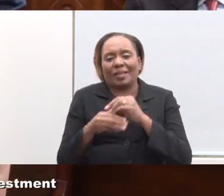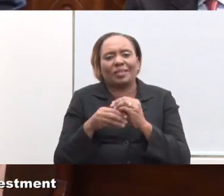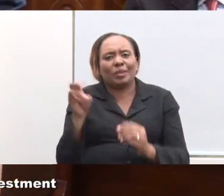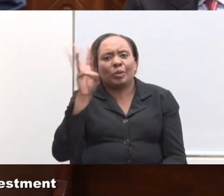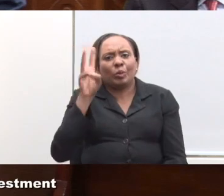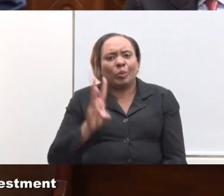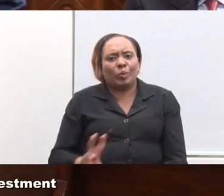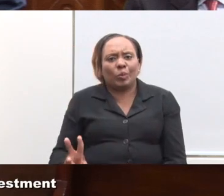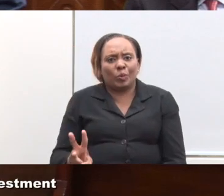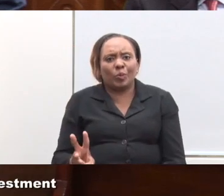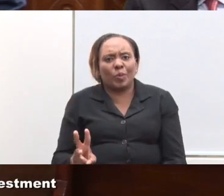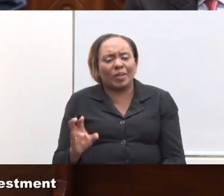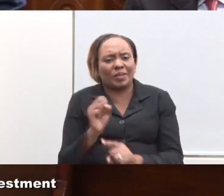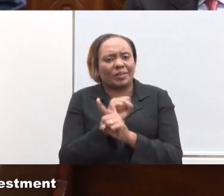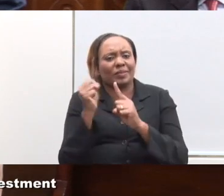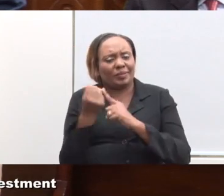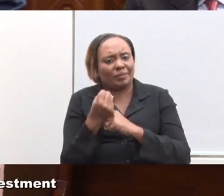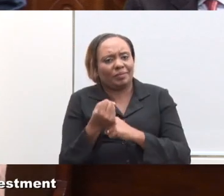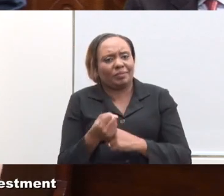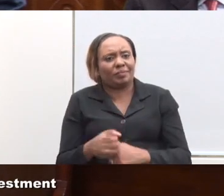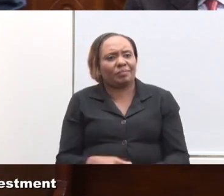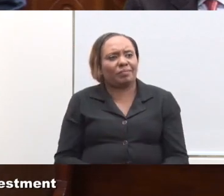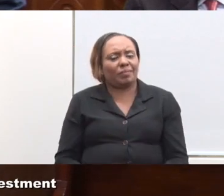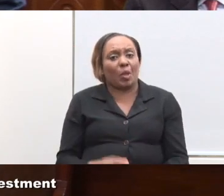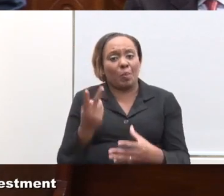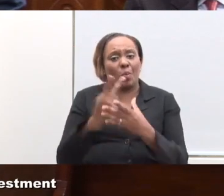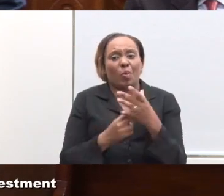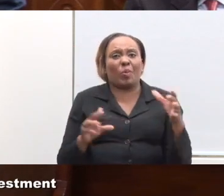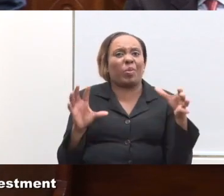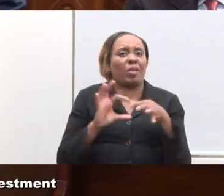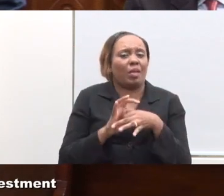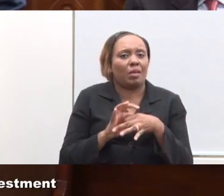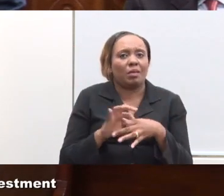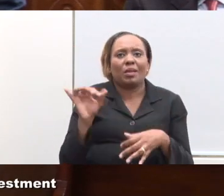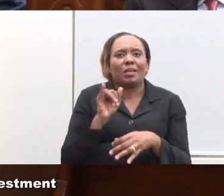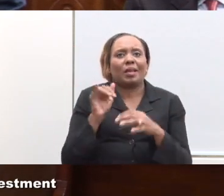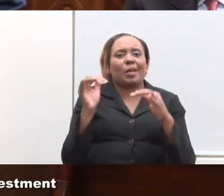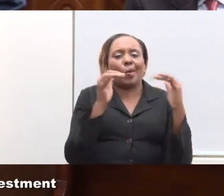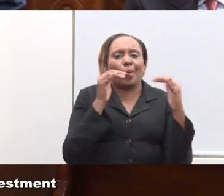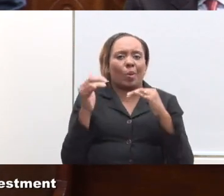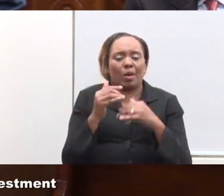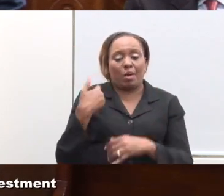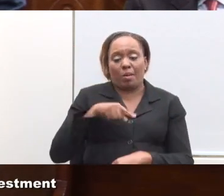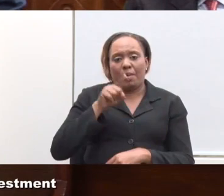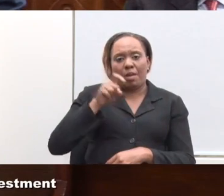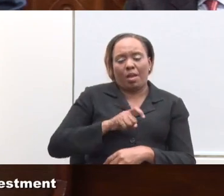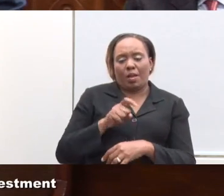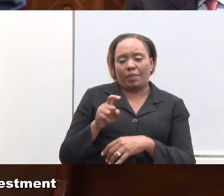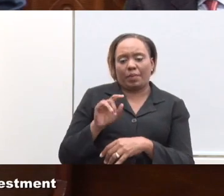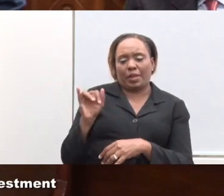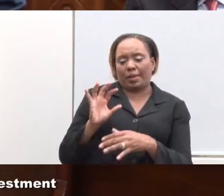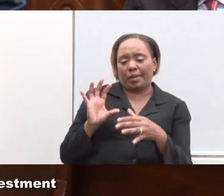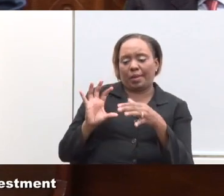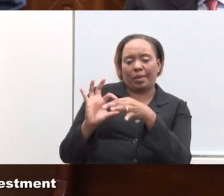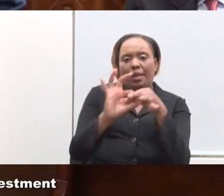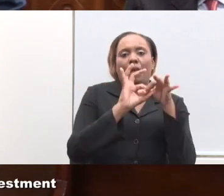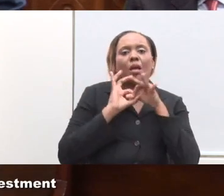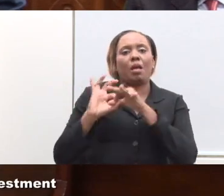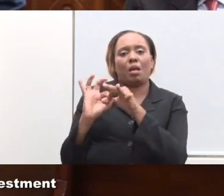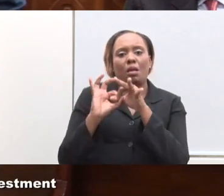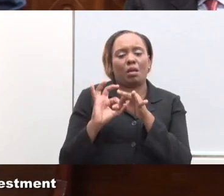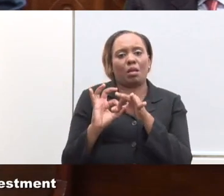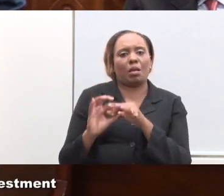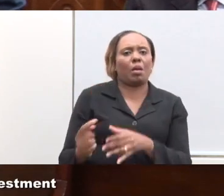more than ever, as I said yesterday, we have to act as one, and we cannot under